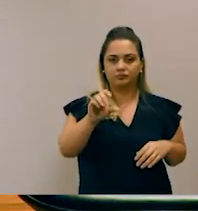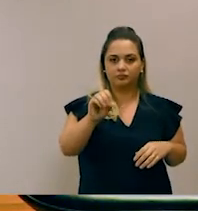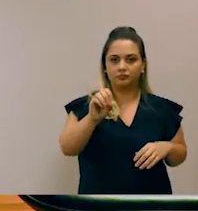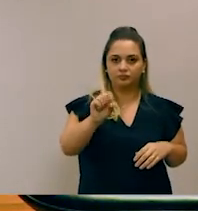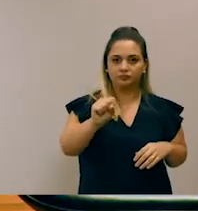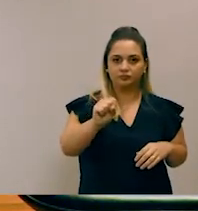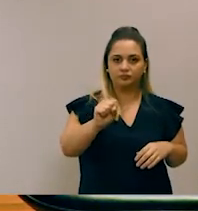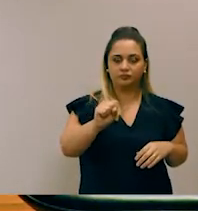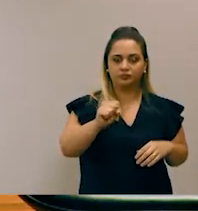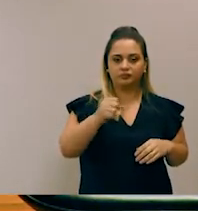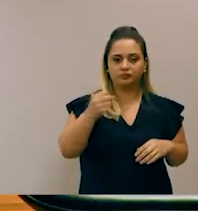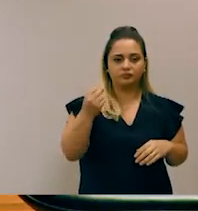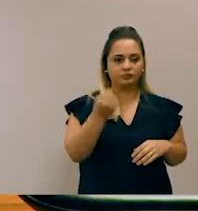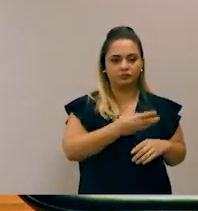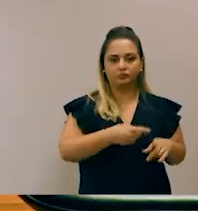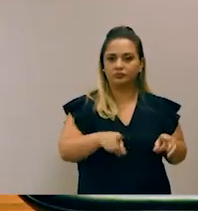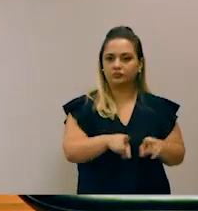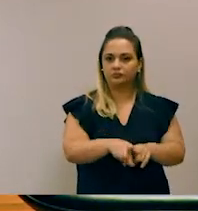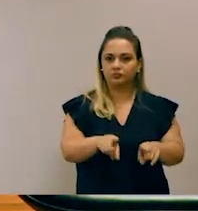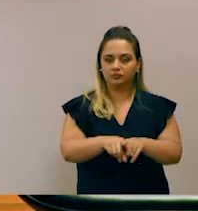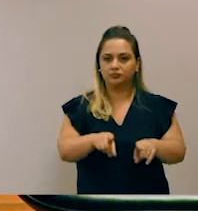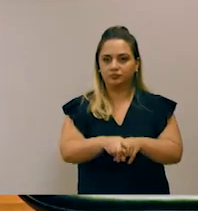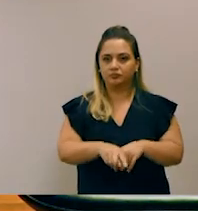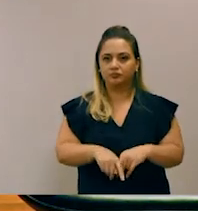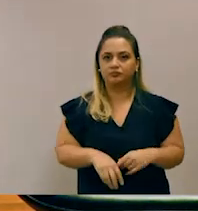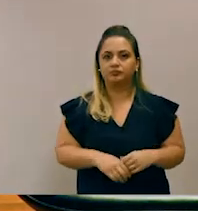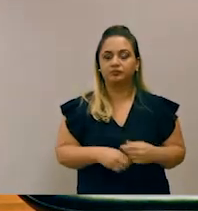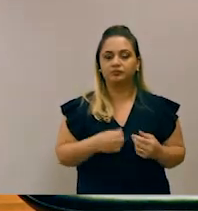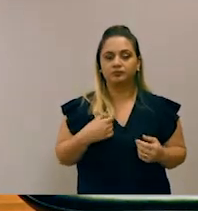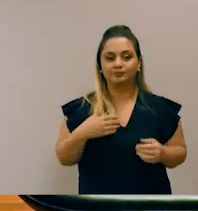complex models and to give more flexibility to the solution.